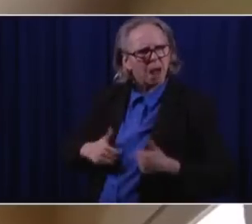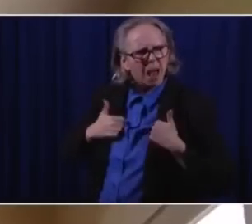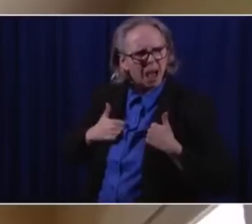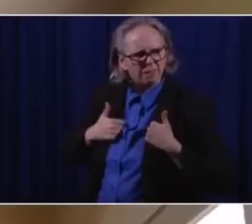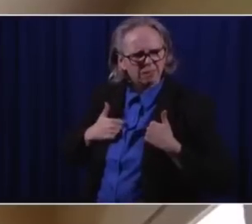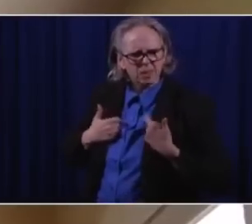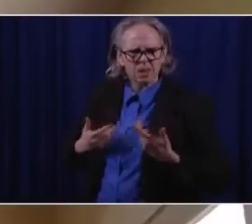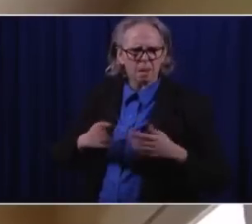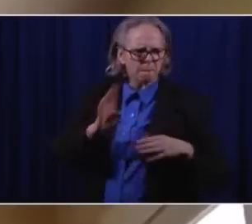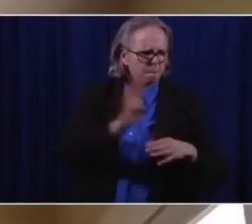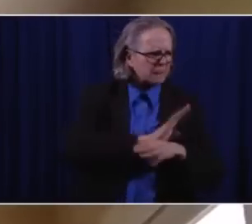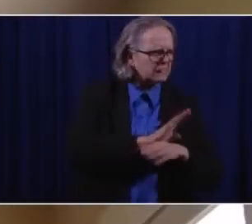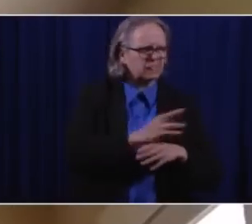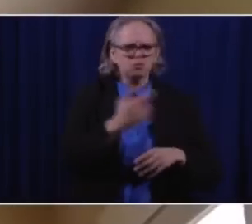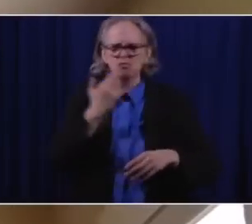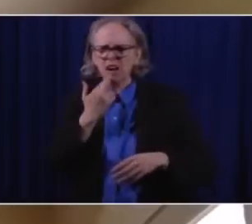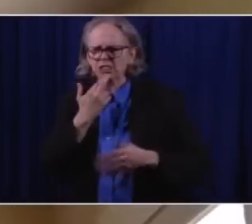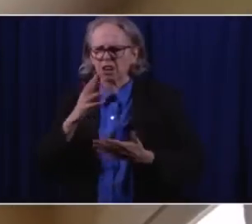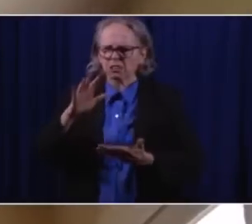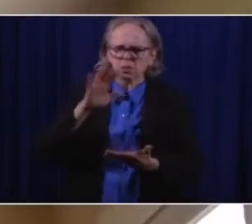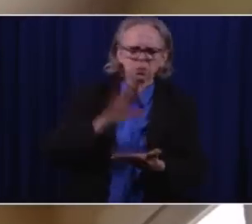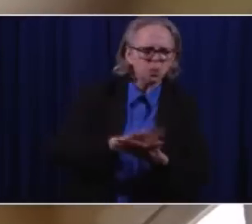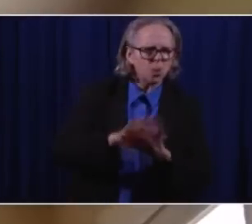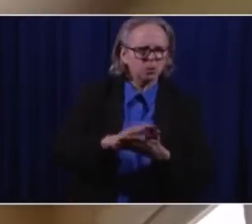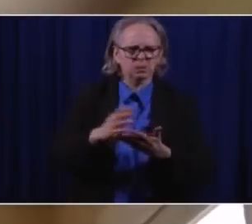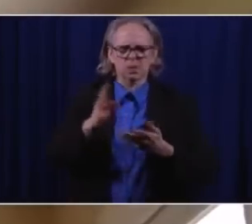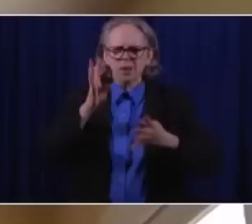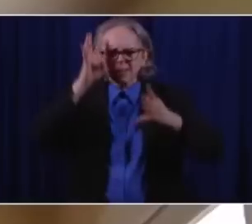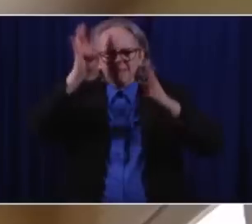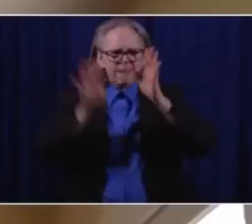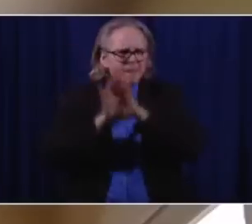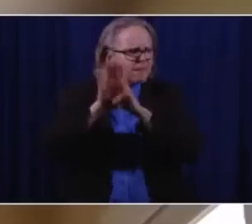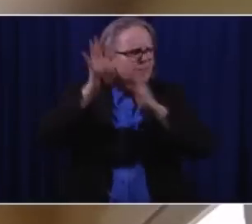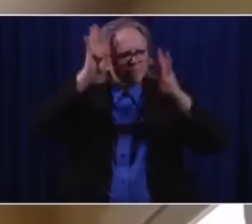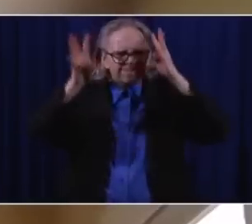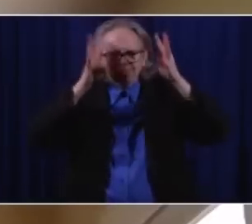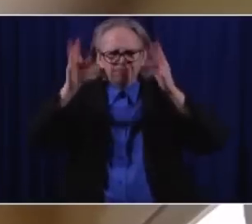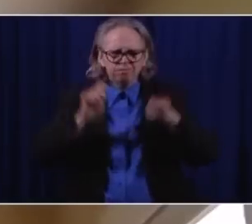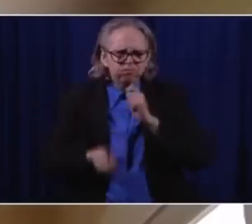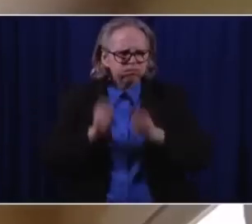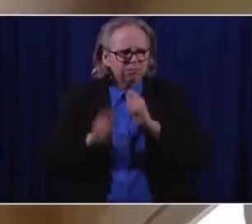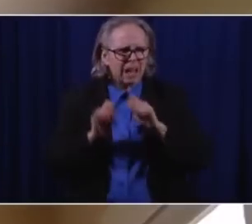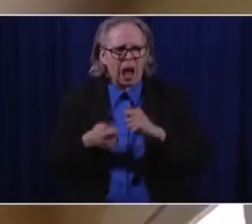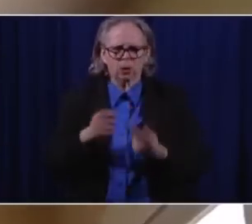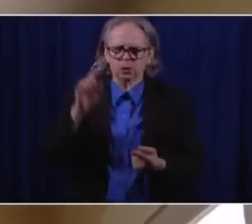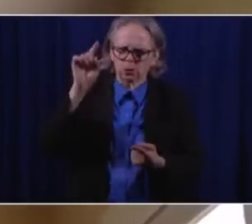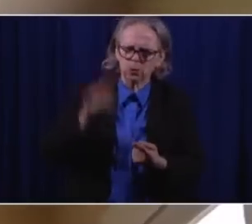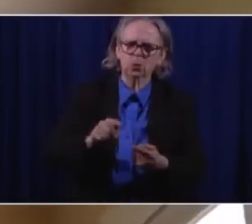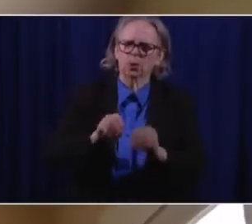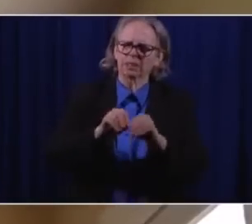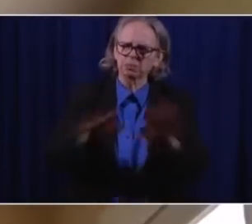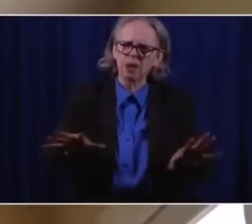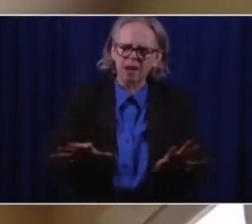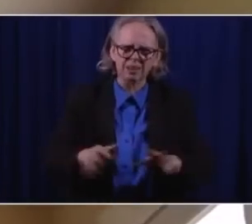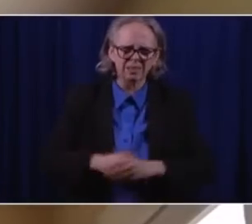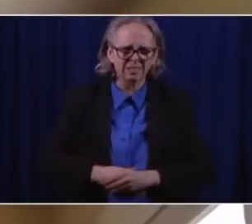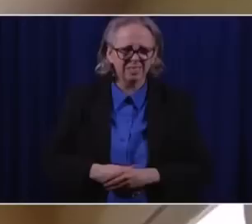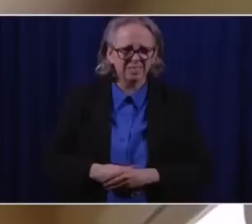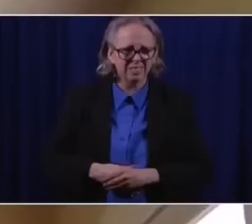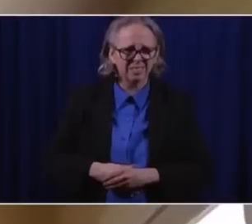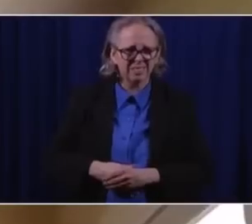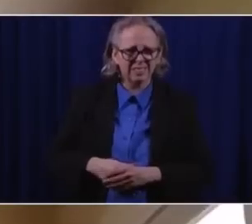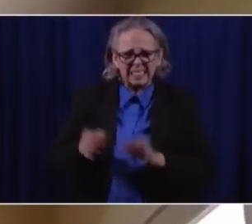universities have all come up with creative ways to reduce spread. Our essential workers have kept us all going.